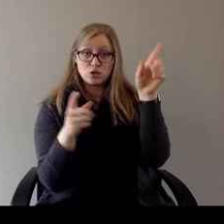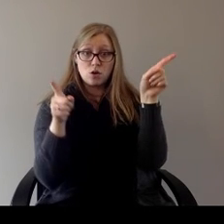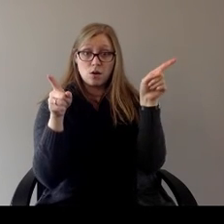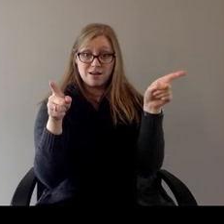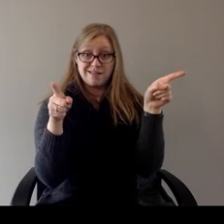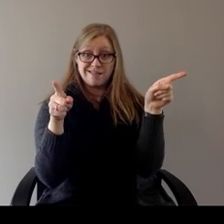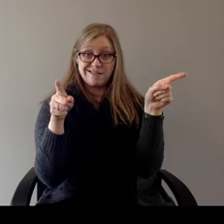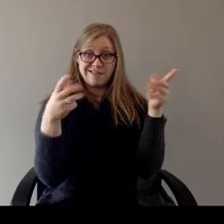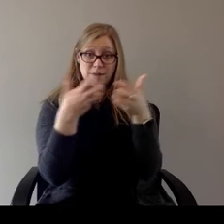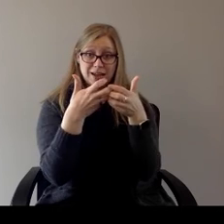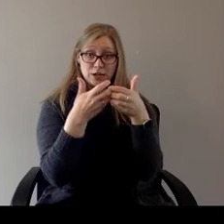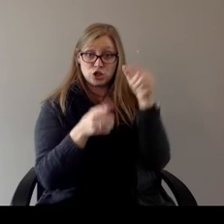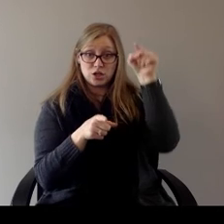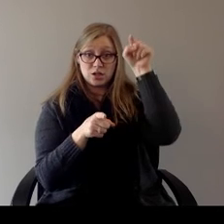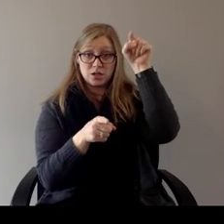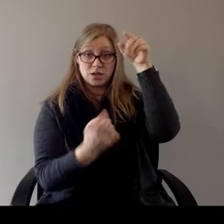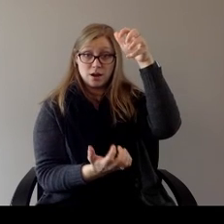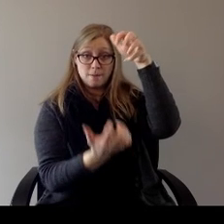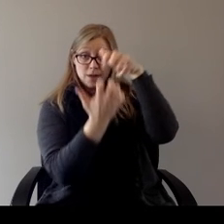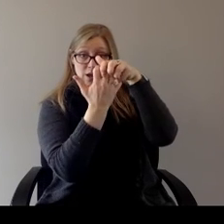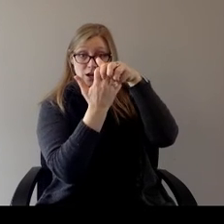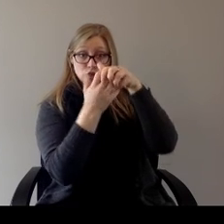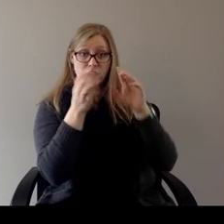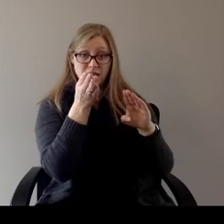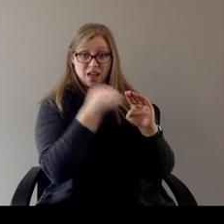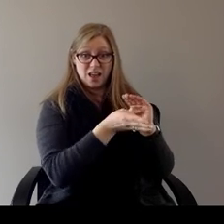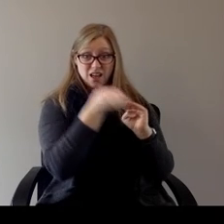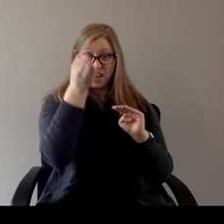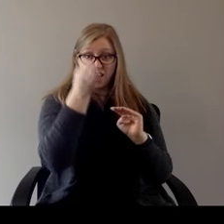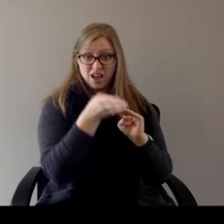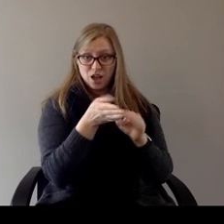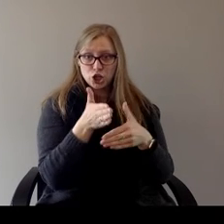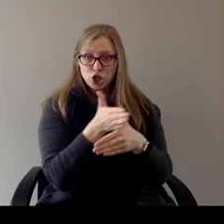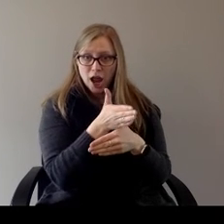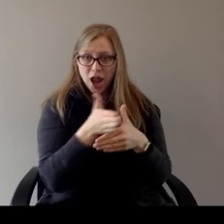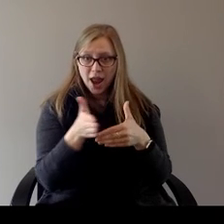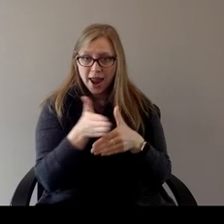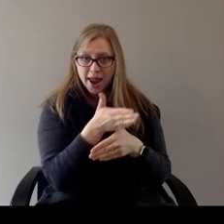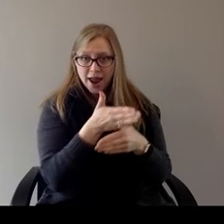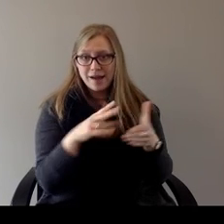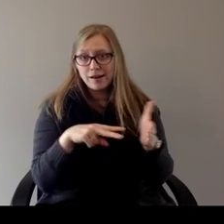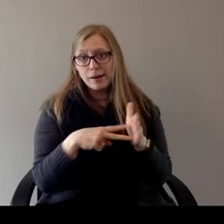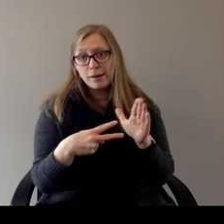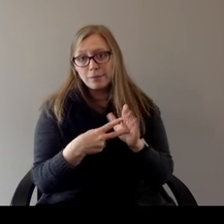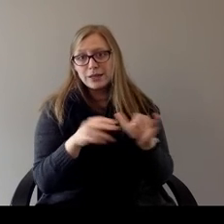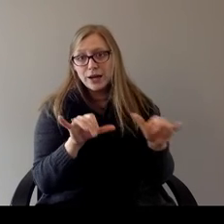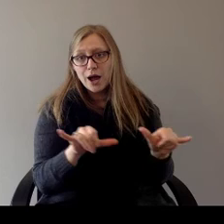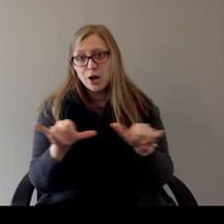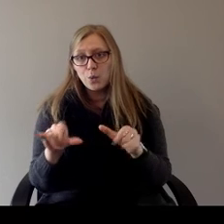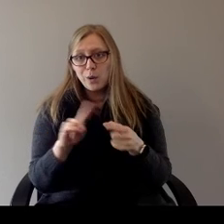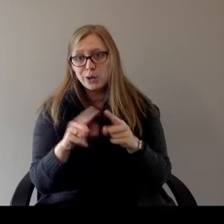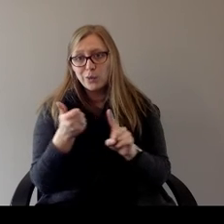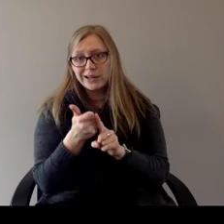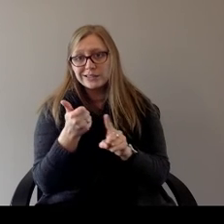side is one of those sides that's shared in both triangles. So of course it's congruent to itself by that reflexive